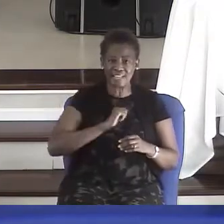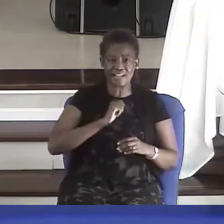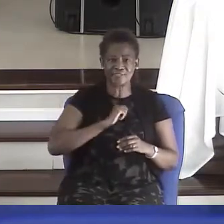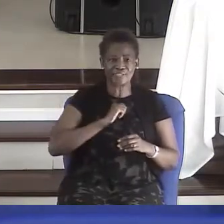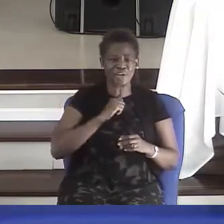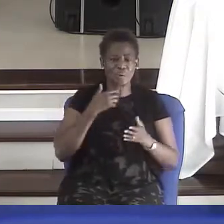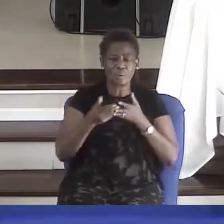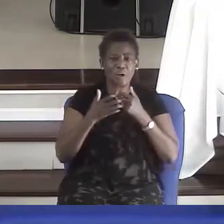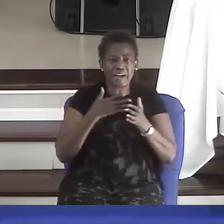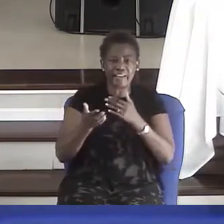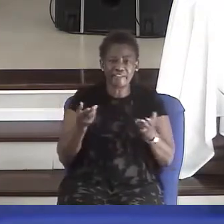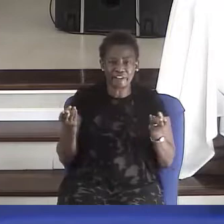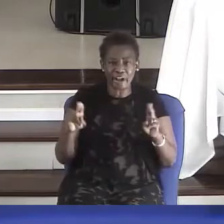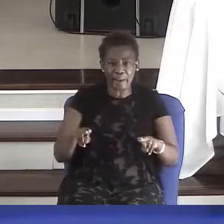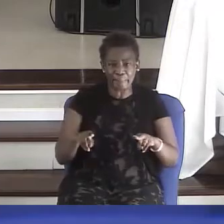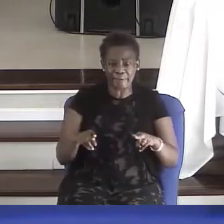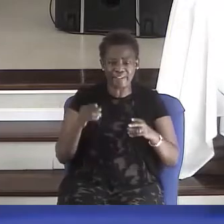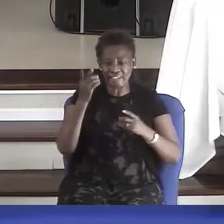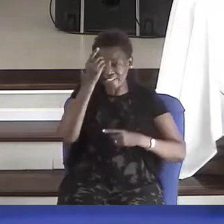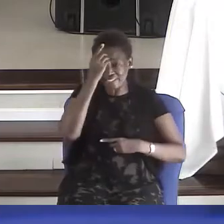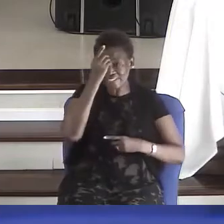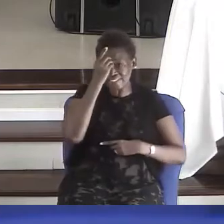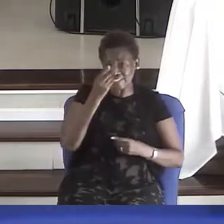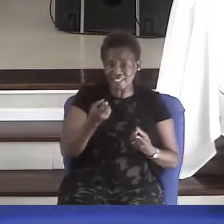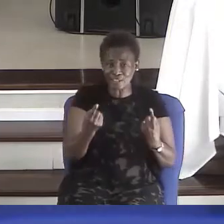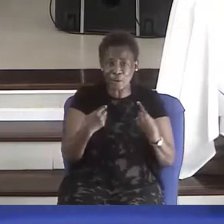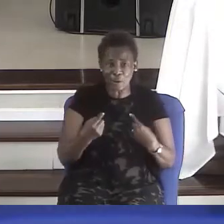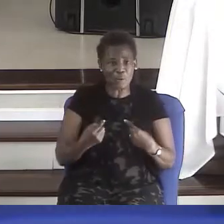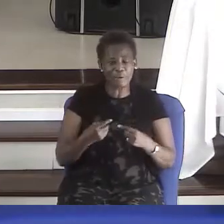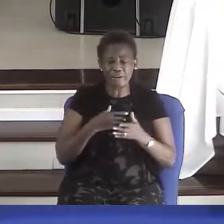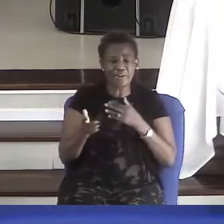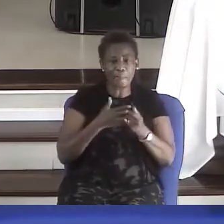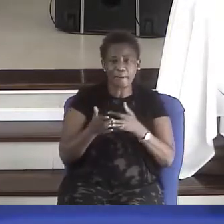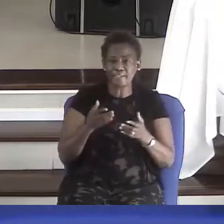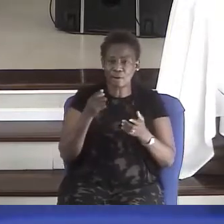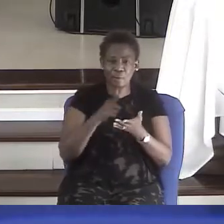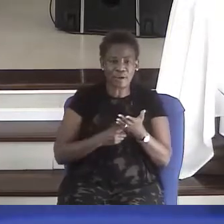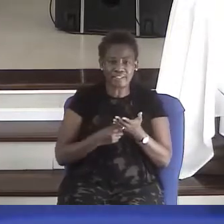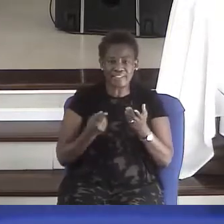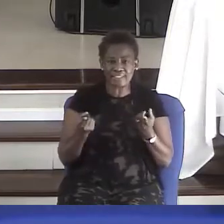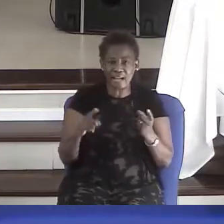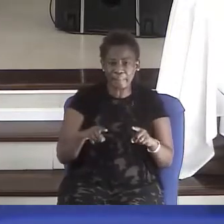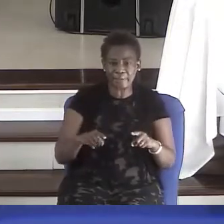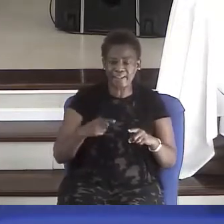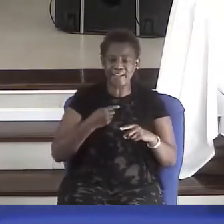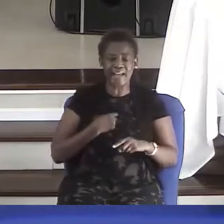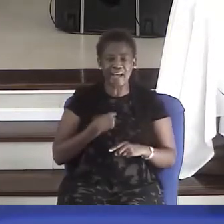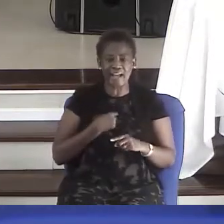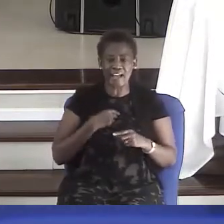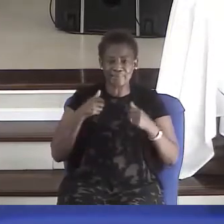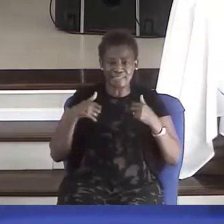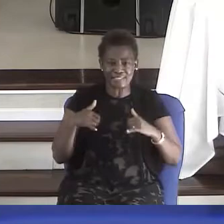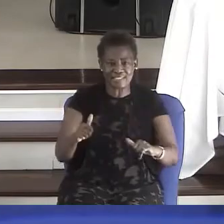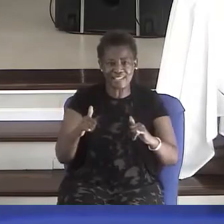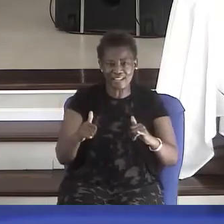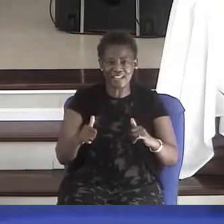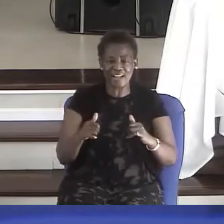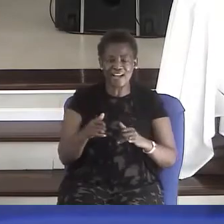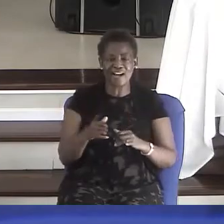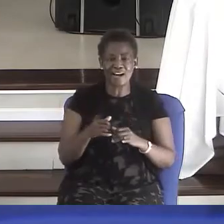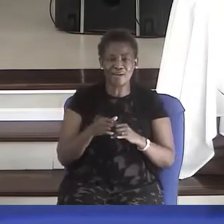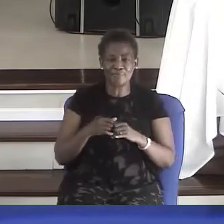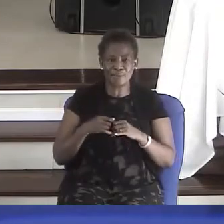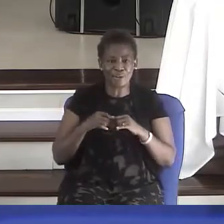disease come to our shores, I am still holding forth the word of life. Why? Because